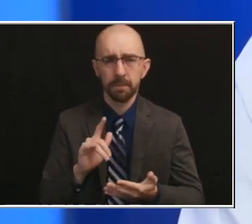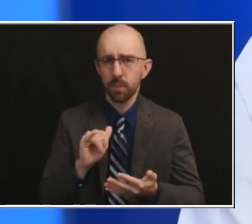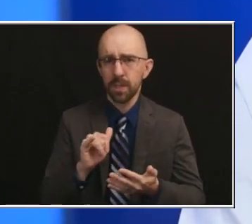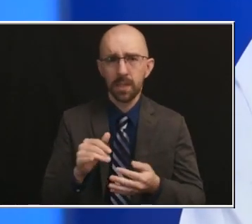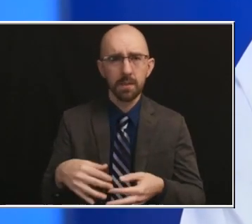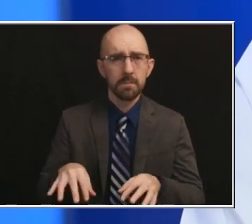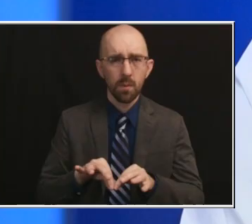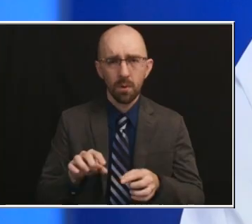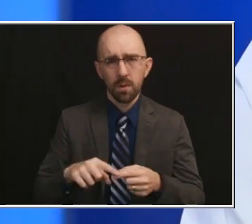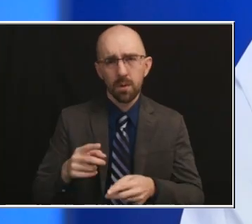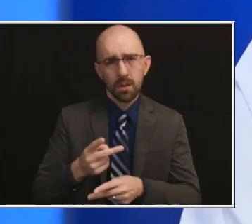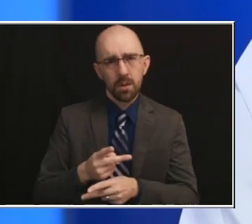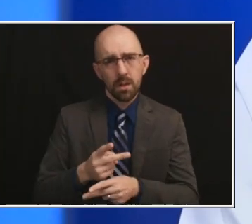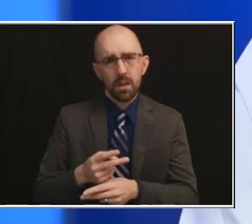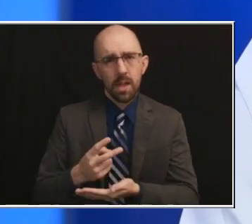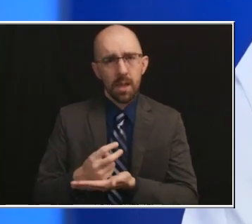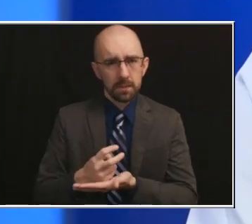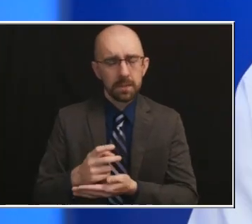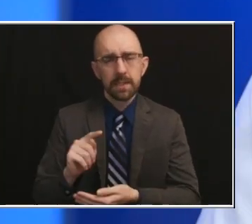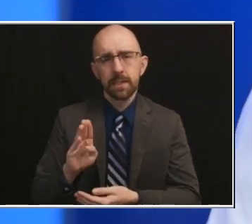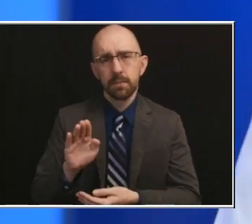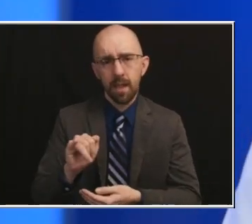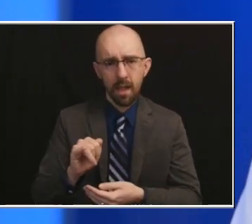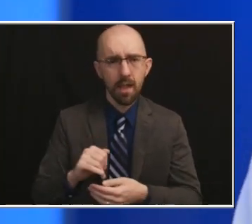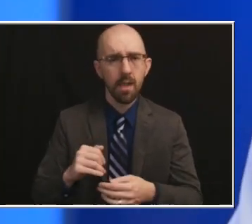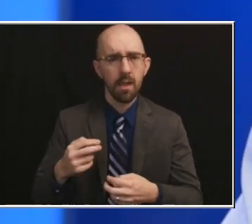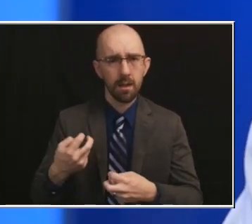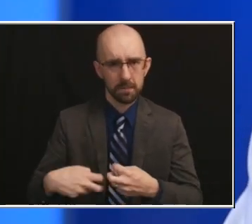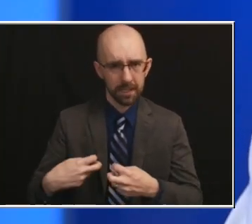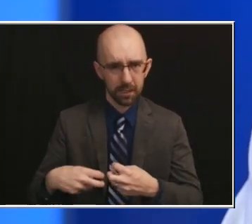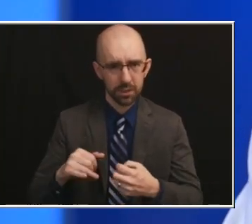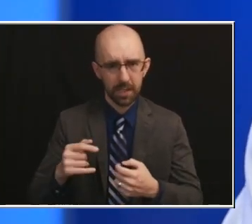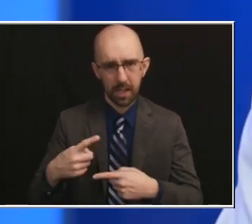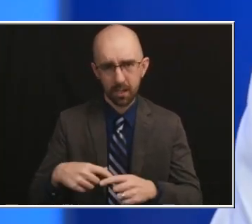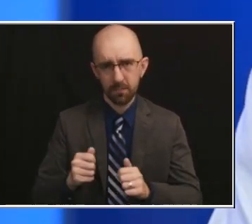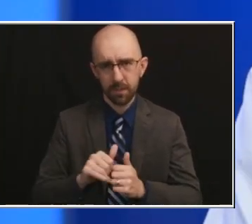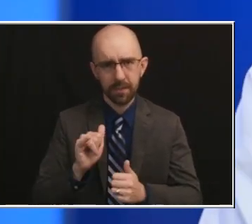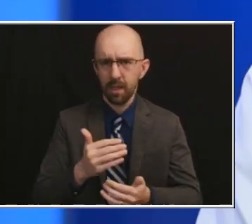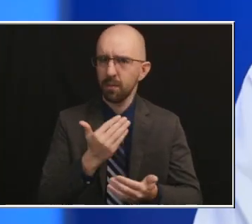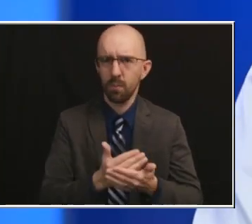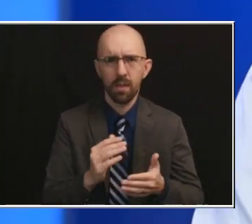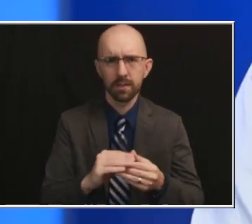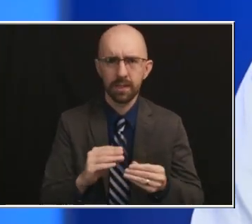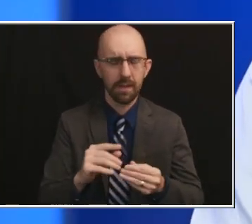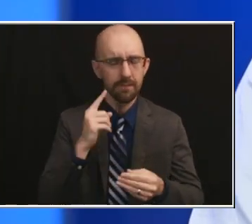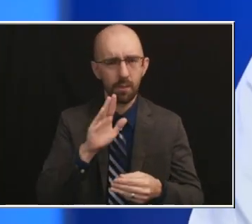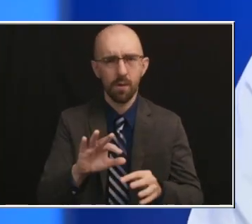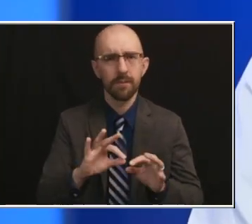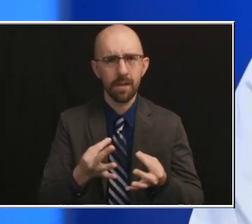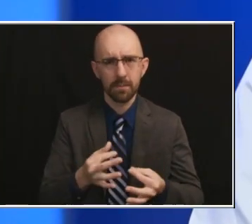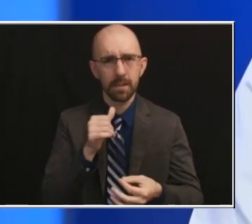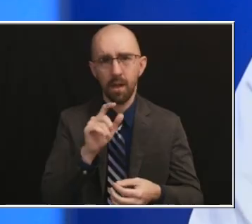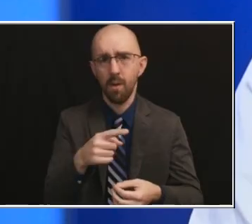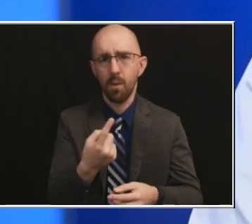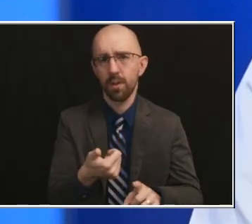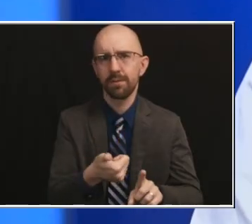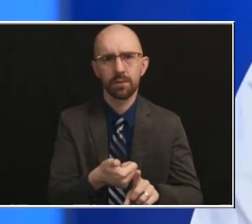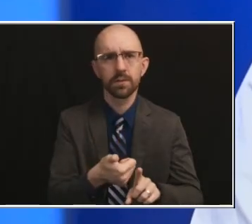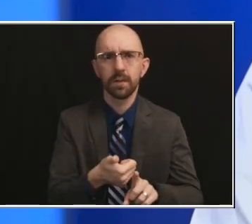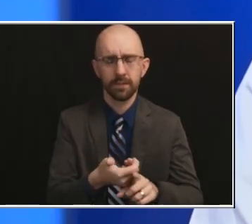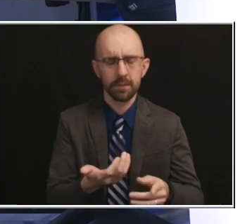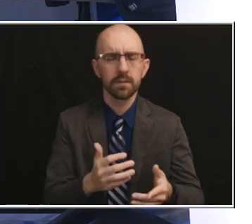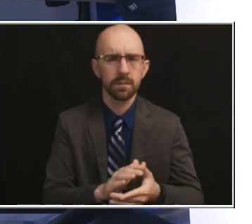the epilepsy and the TBI and the complications, like you very well said, for your family also, not for only for yourself, but for your family as